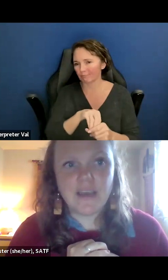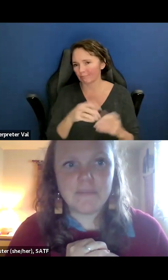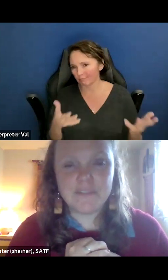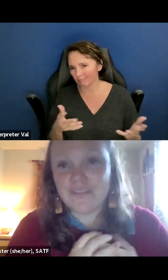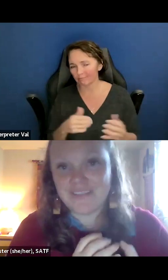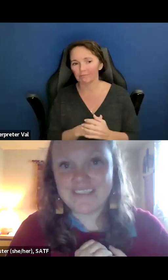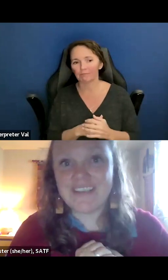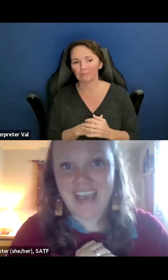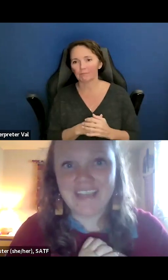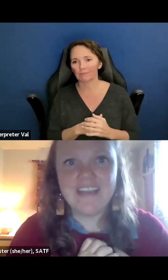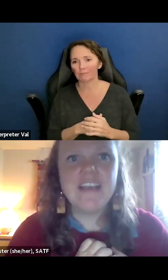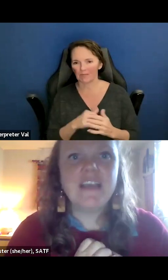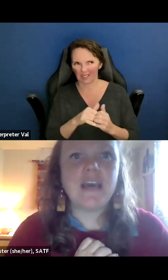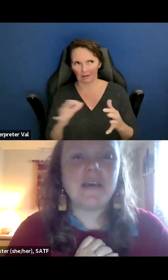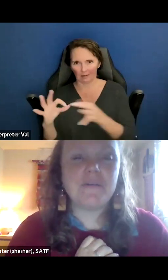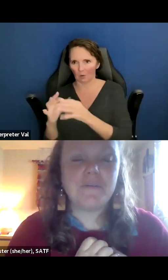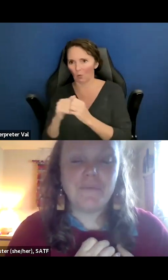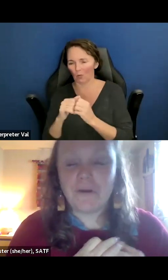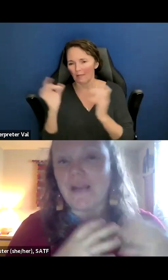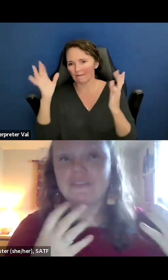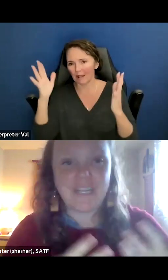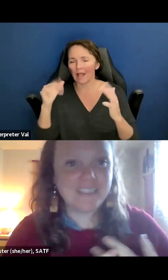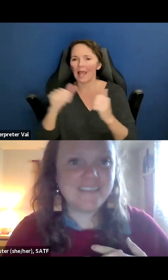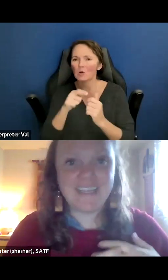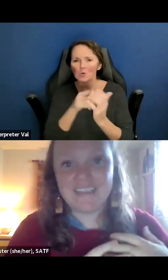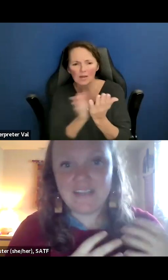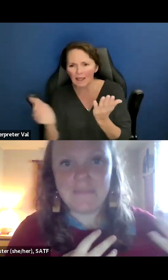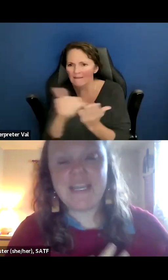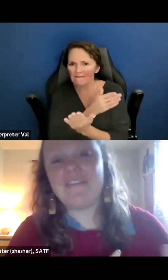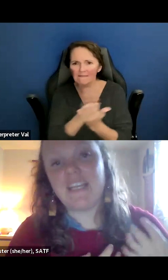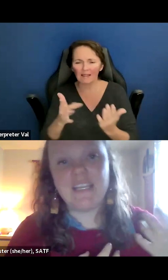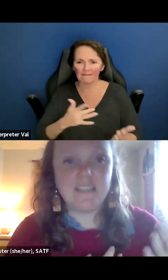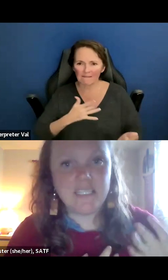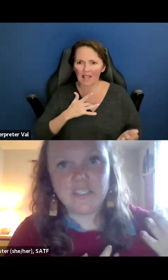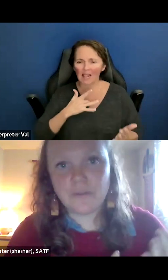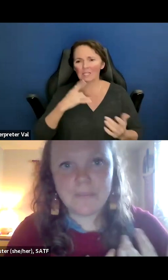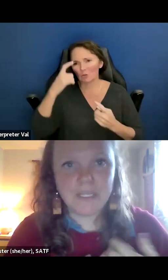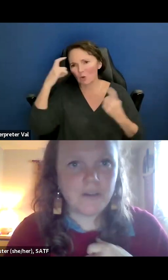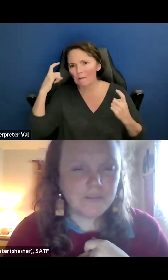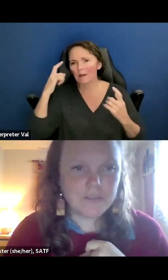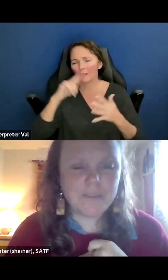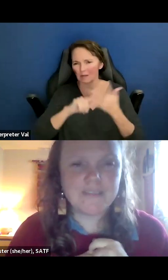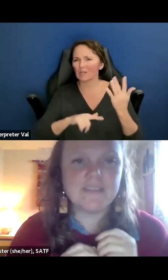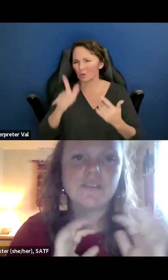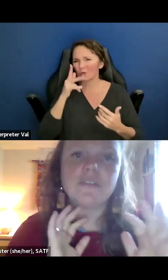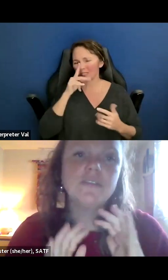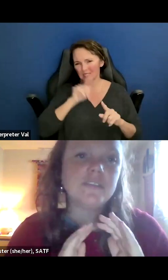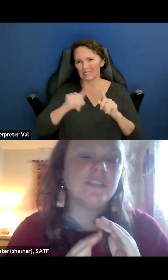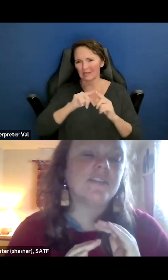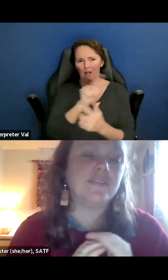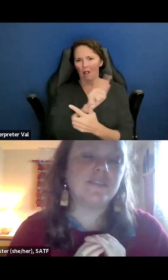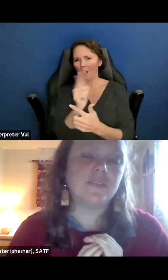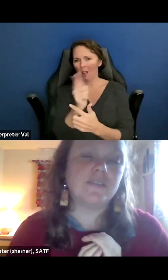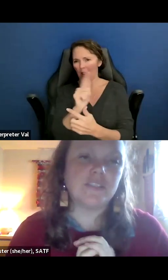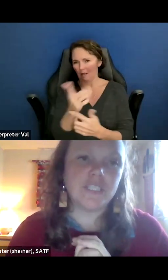that survivors have had around violence and navigating healing and trauma and all of those pieces. So you'll